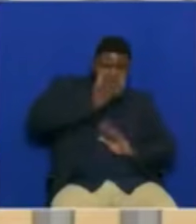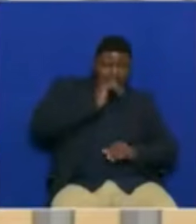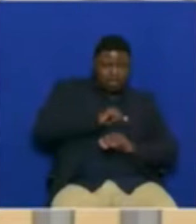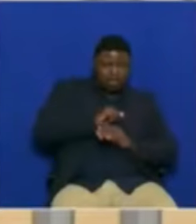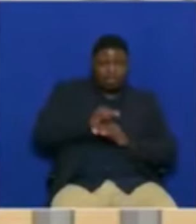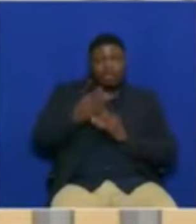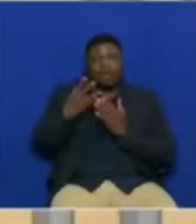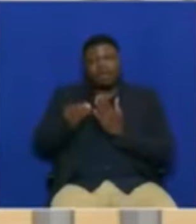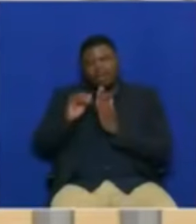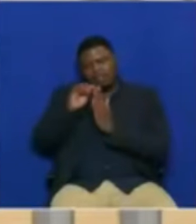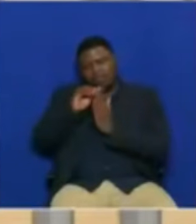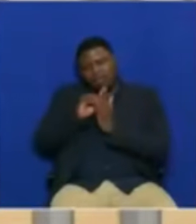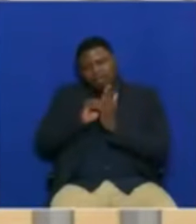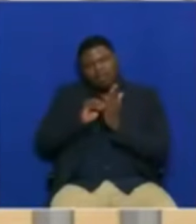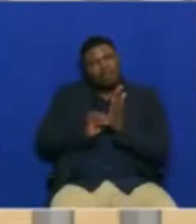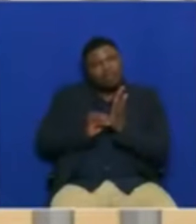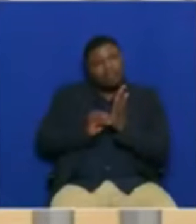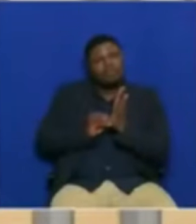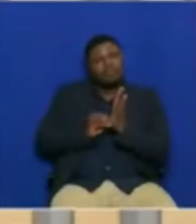would have to check on that.